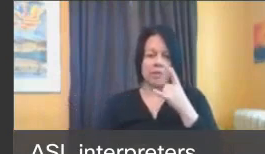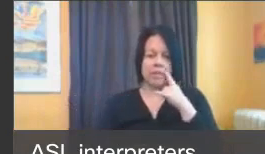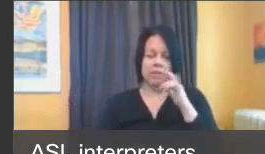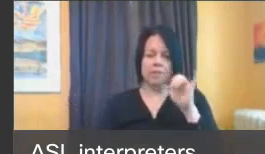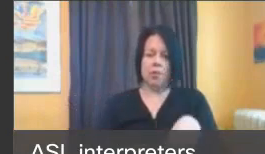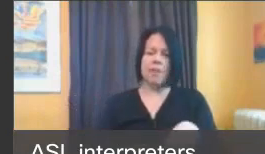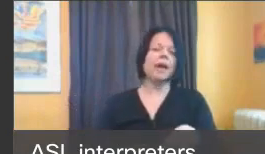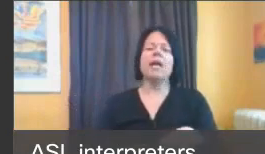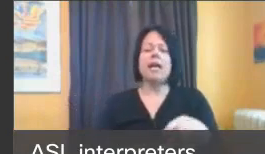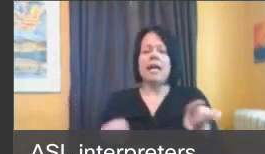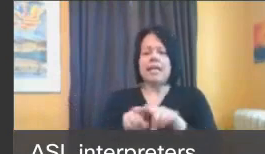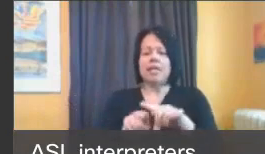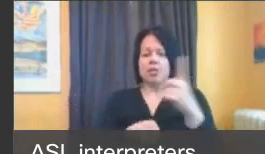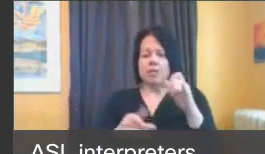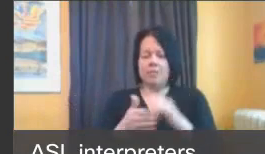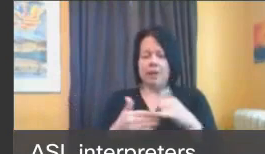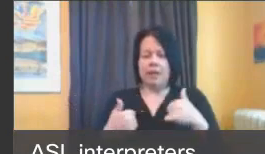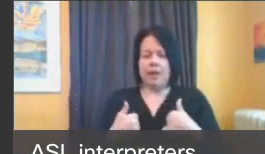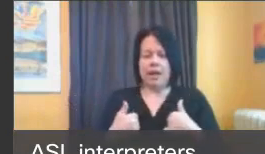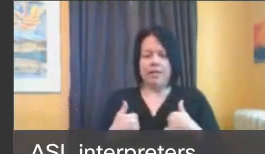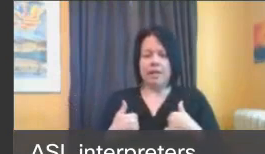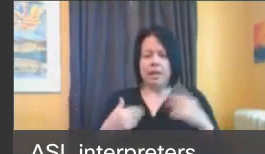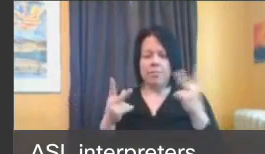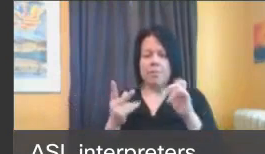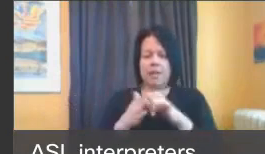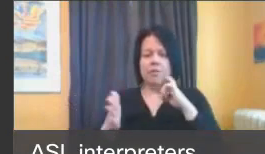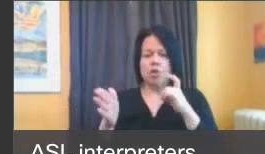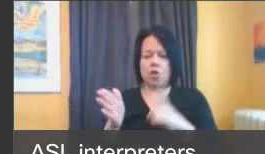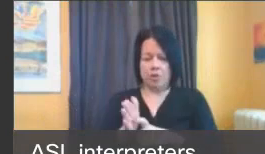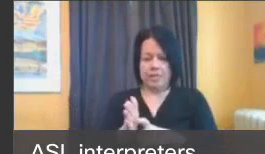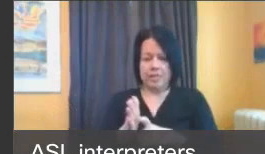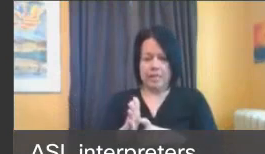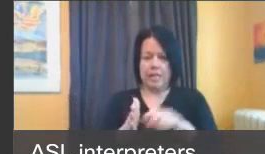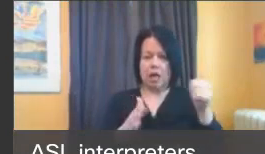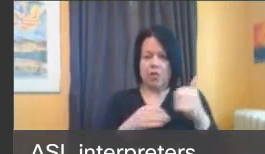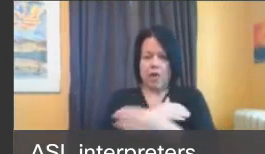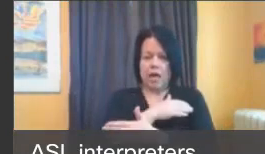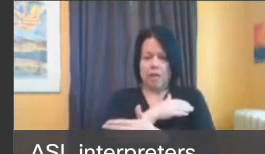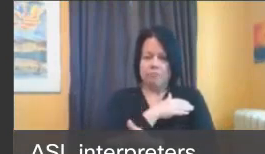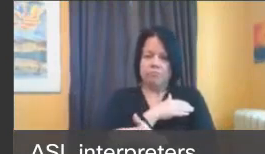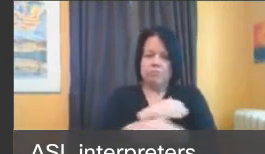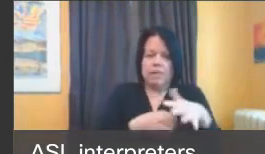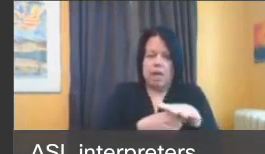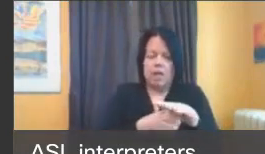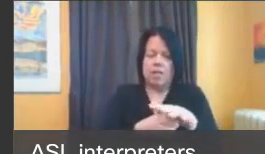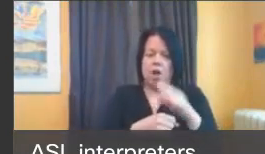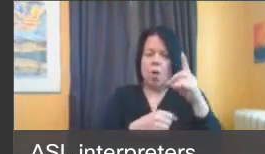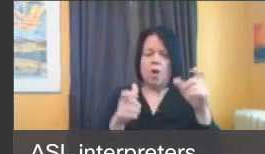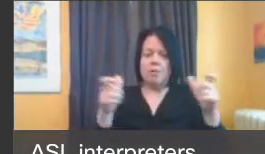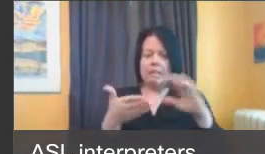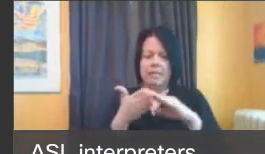it's also something that people have noticed in other jurisdictions as well. I've spoken with other supervisors in large cities. One major